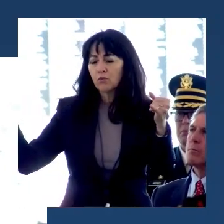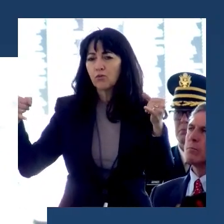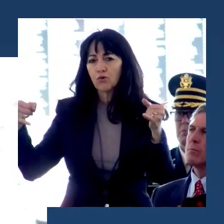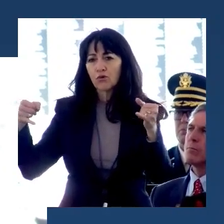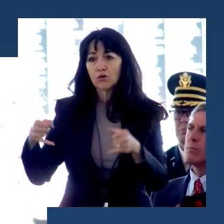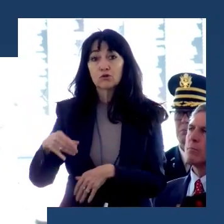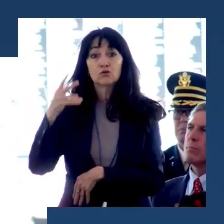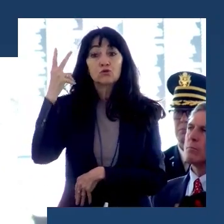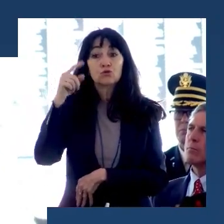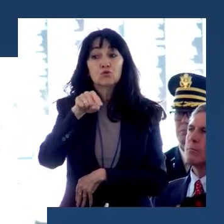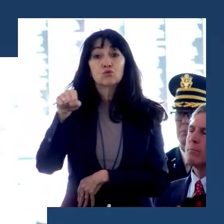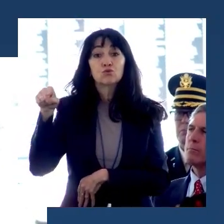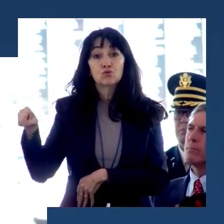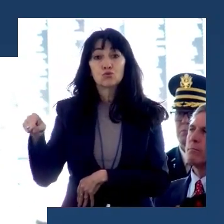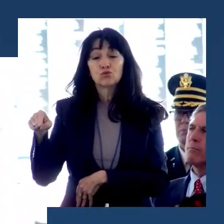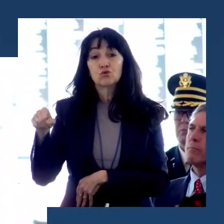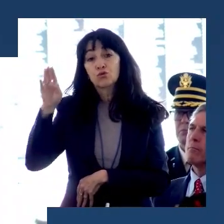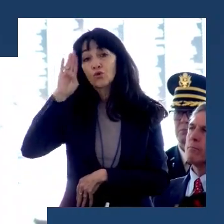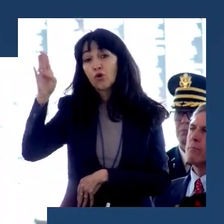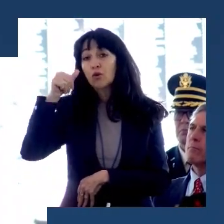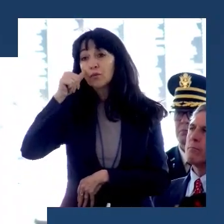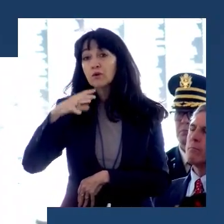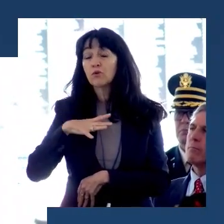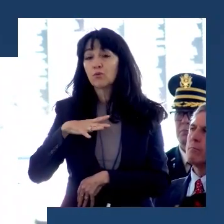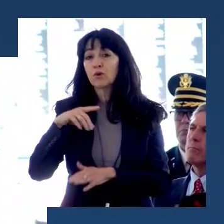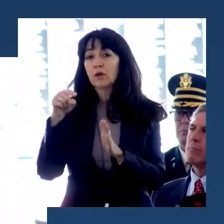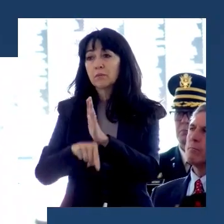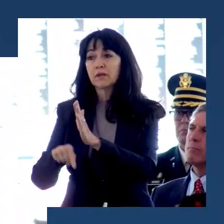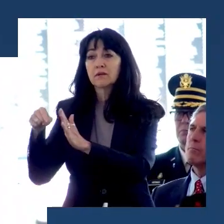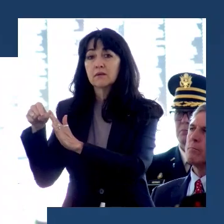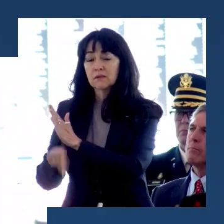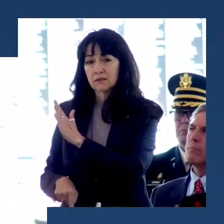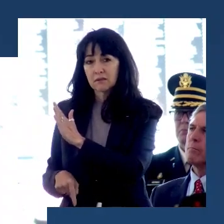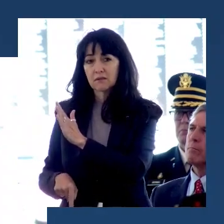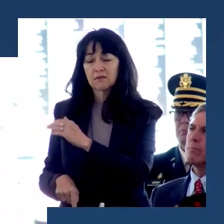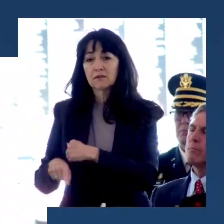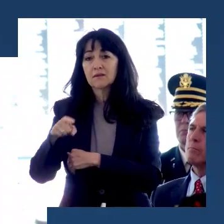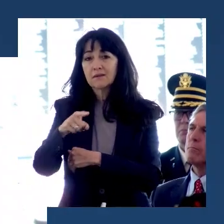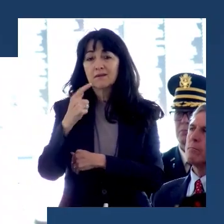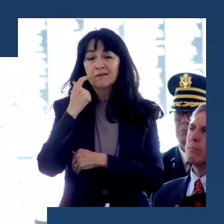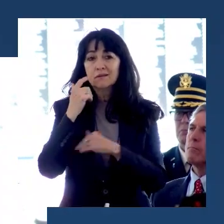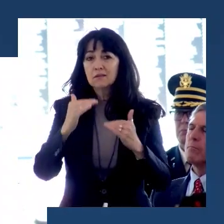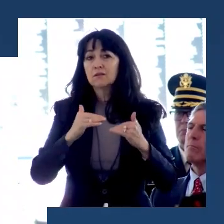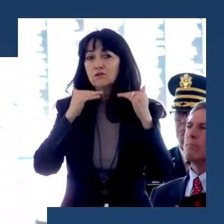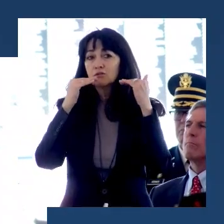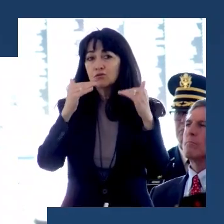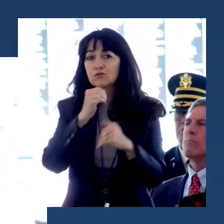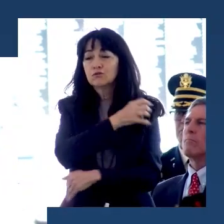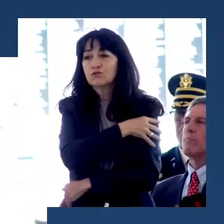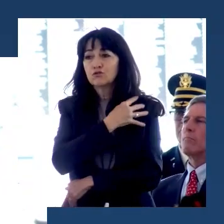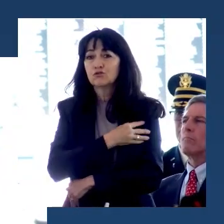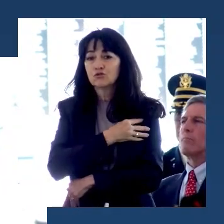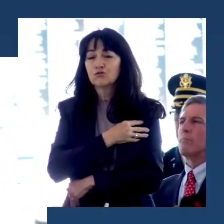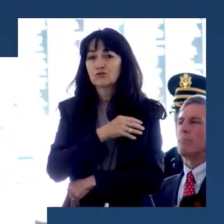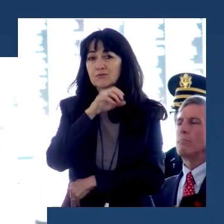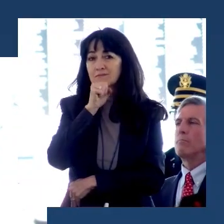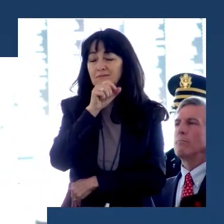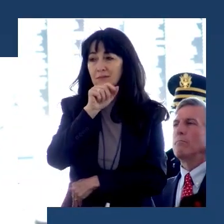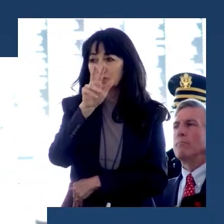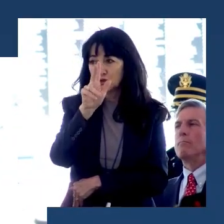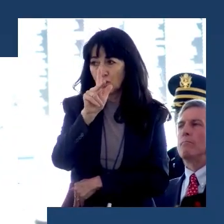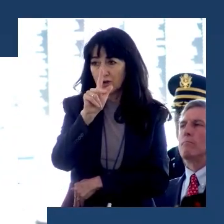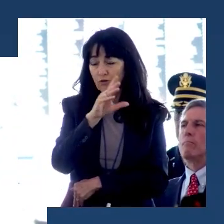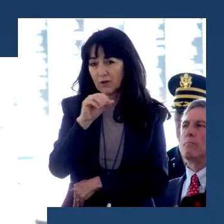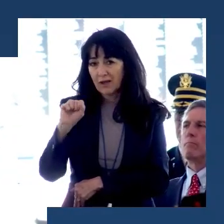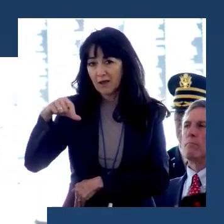were killed were Army women. Posthumously promoted to sergeant, Sergeant Brianna Moffitt, age 23,